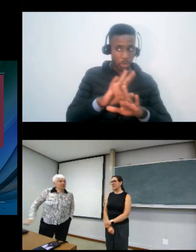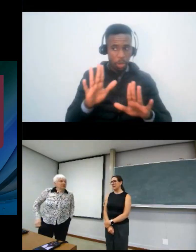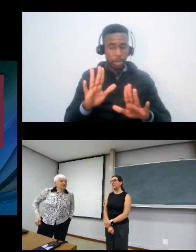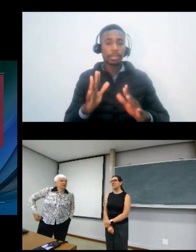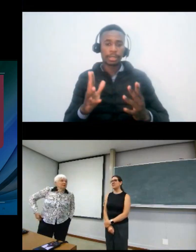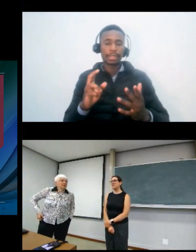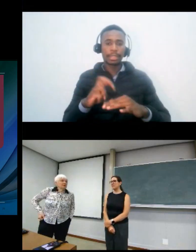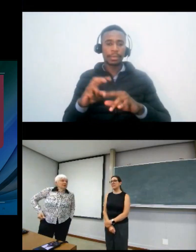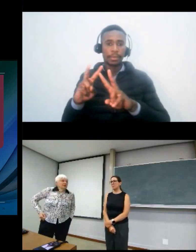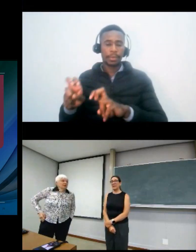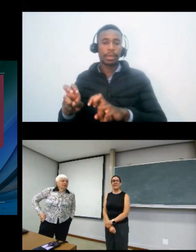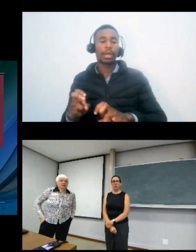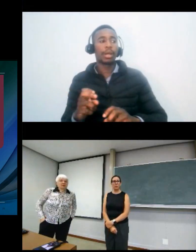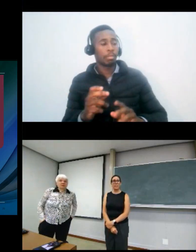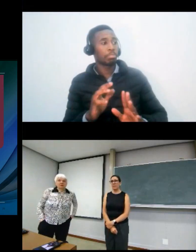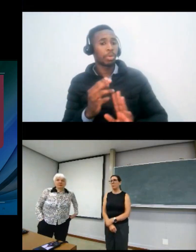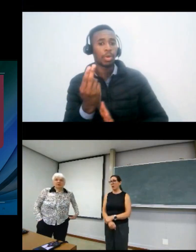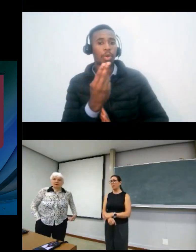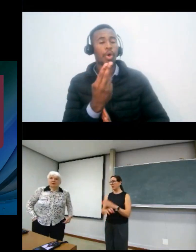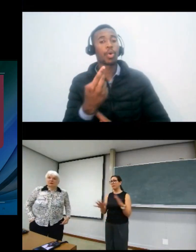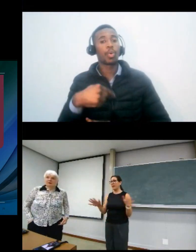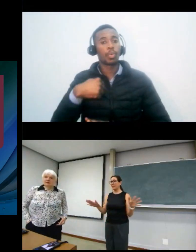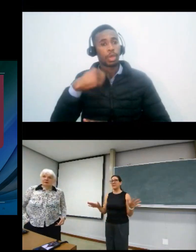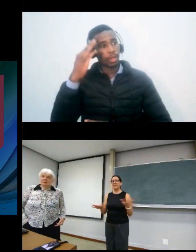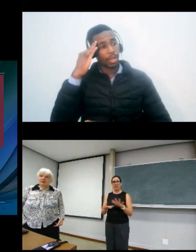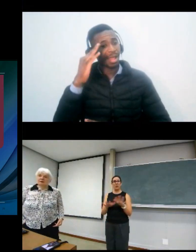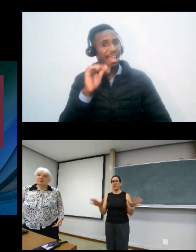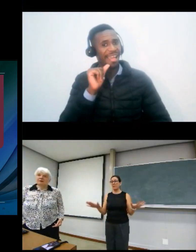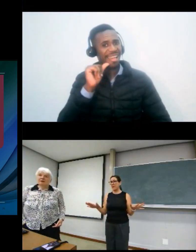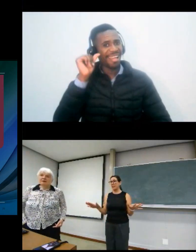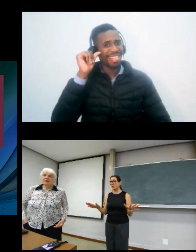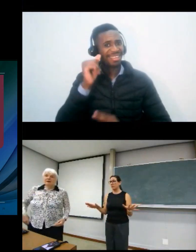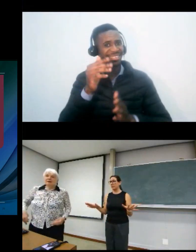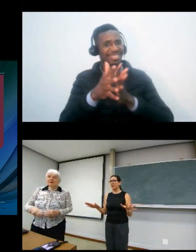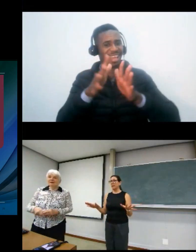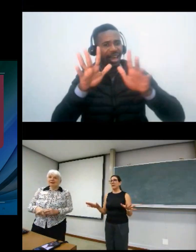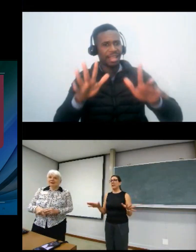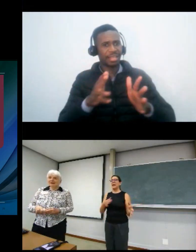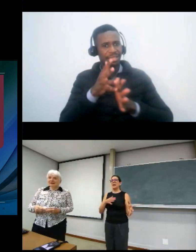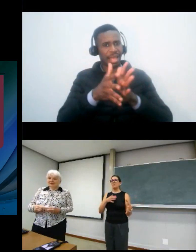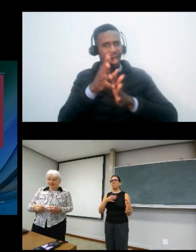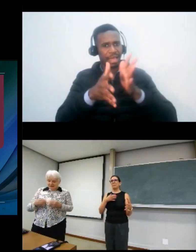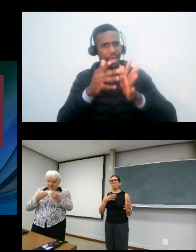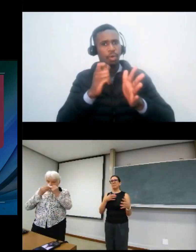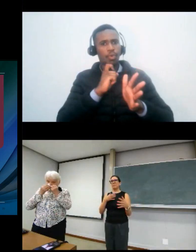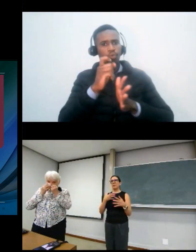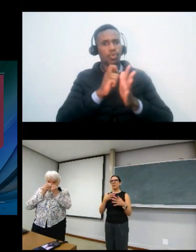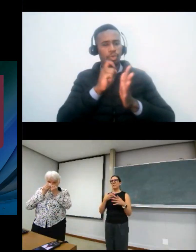that adult signers typically don't have a problem with the fact that there's a lot of variation,